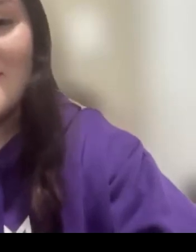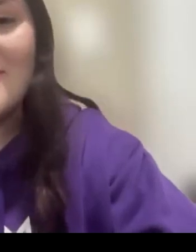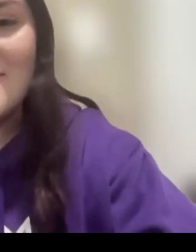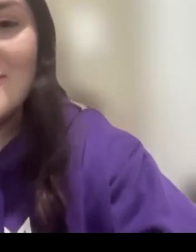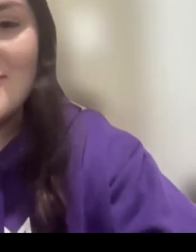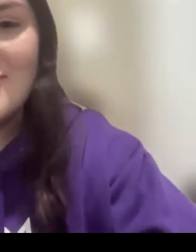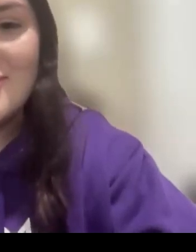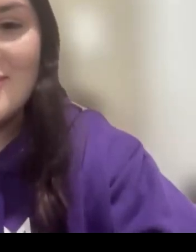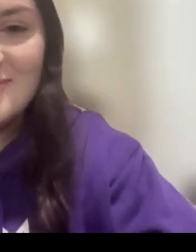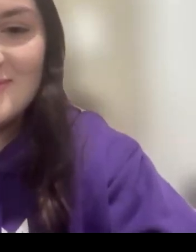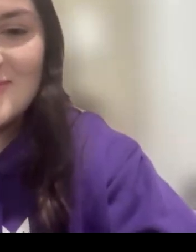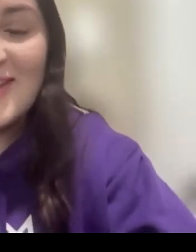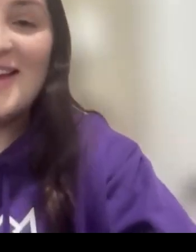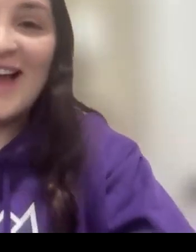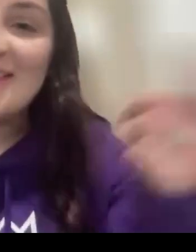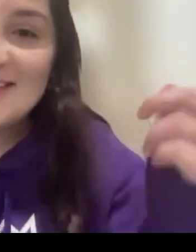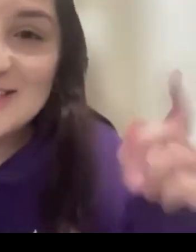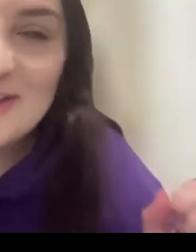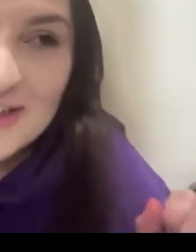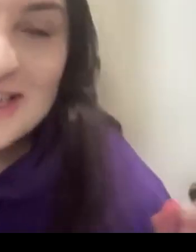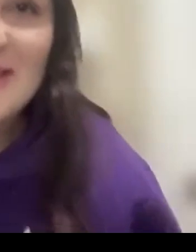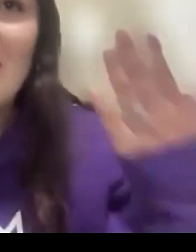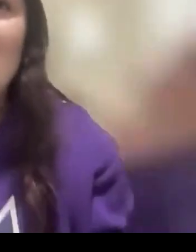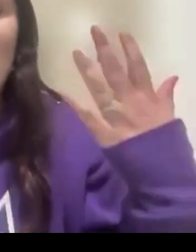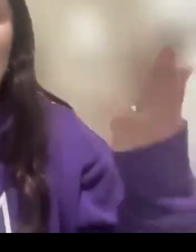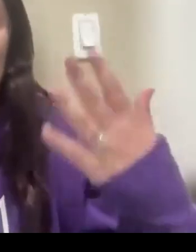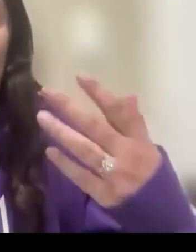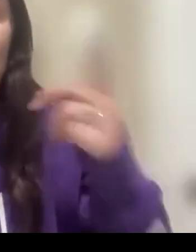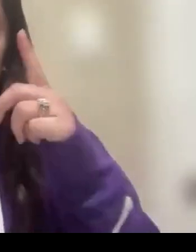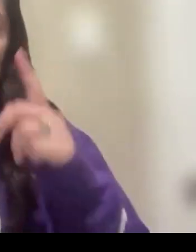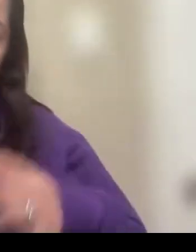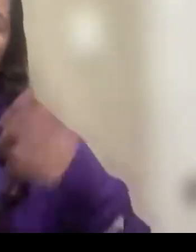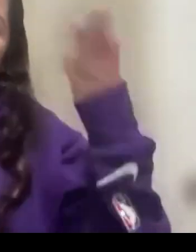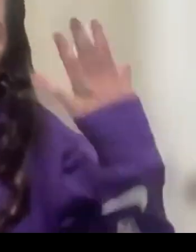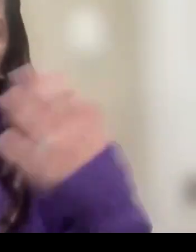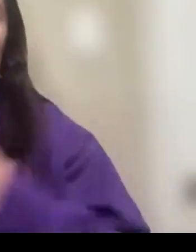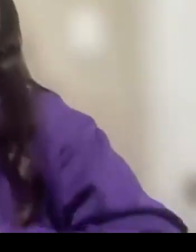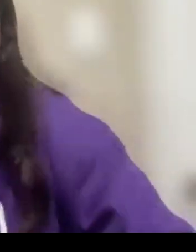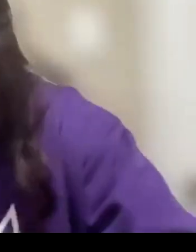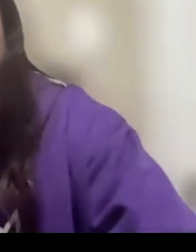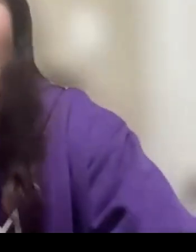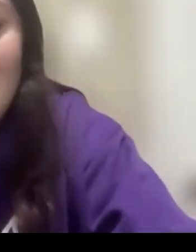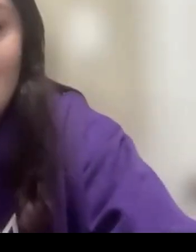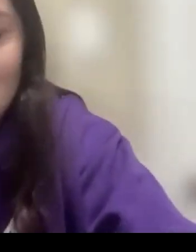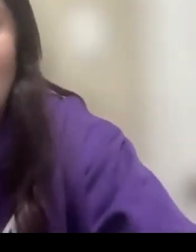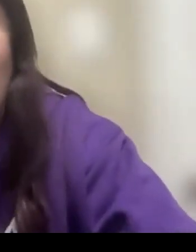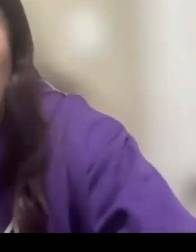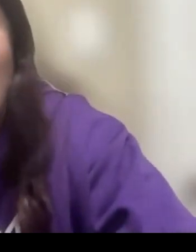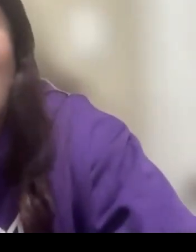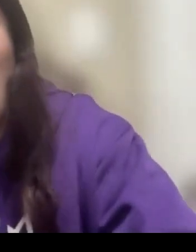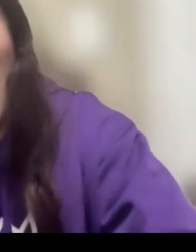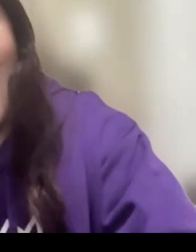also just feel kind of proud of you and your I journey. think this is the first time I say it without crying, but I'm a little teary-eyed. Yeah,